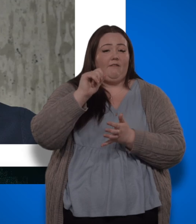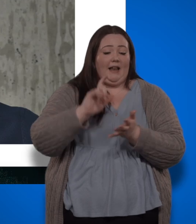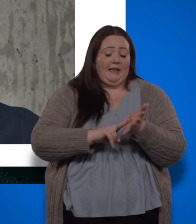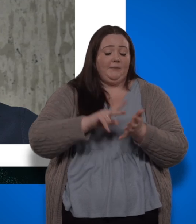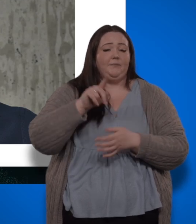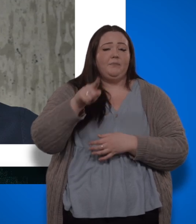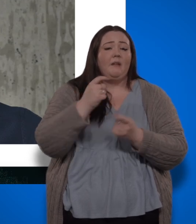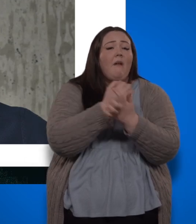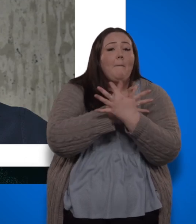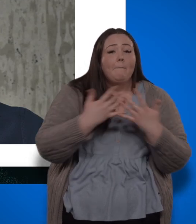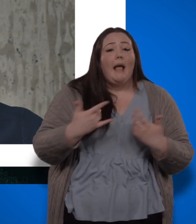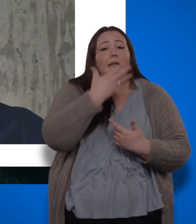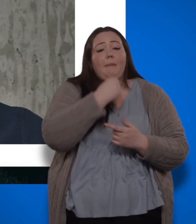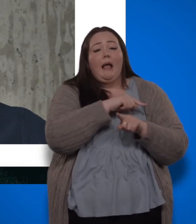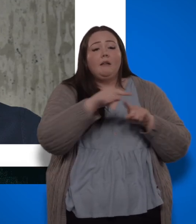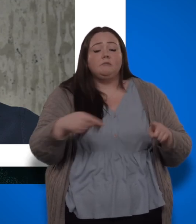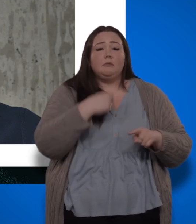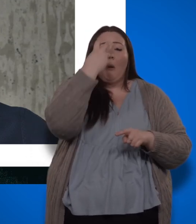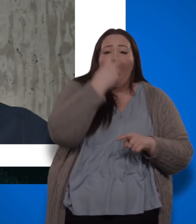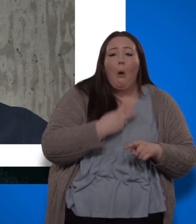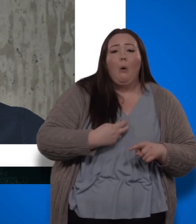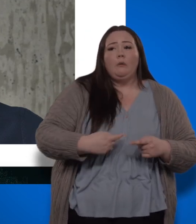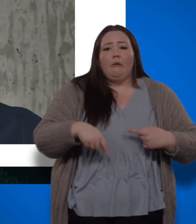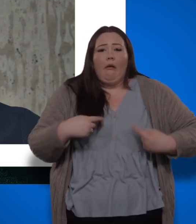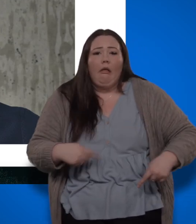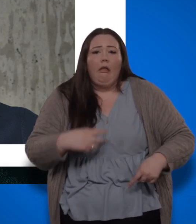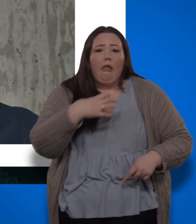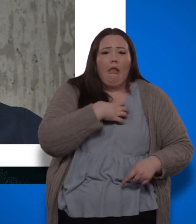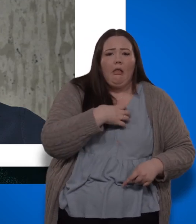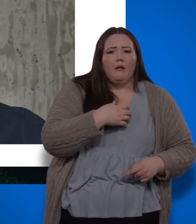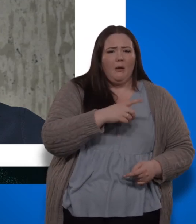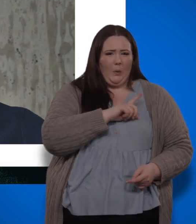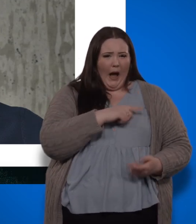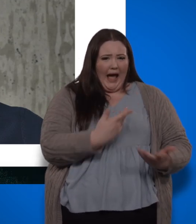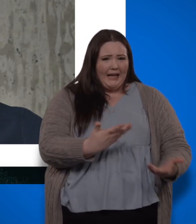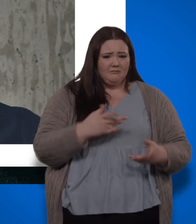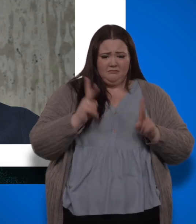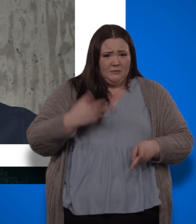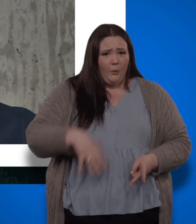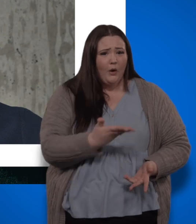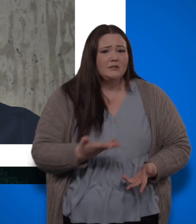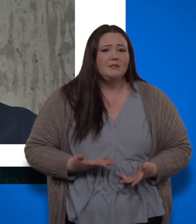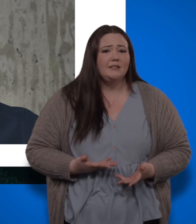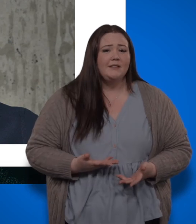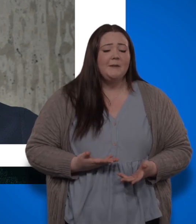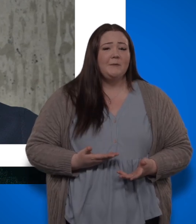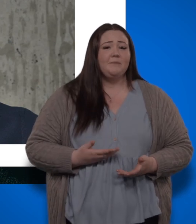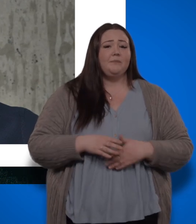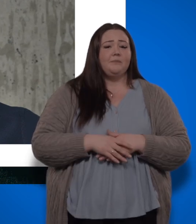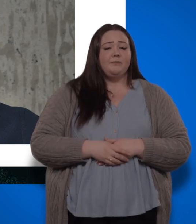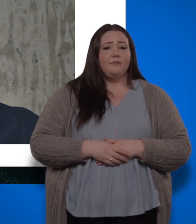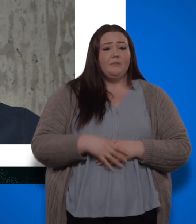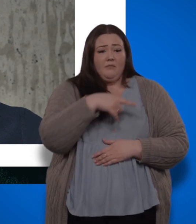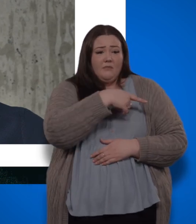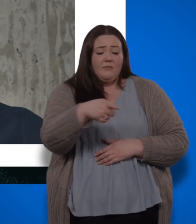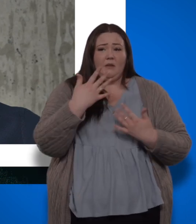men. They are frightened of dying, and they've gone through their life throwing money at whatever their